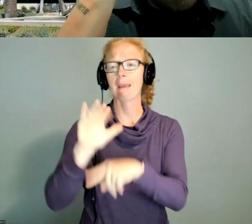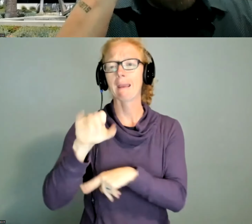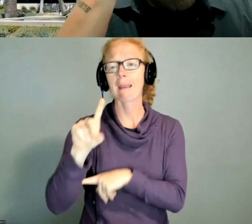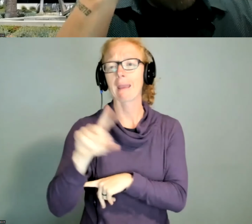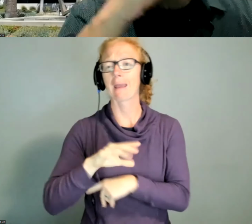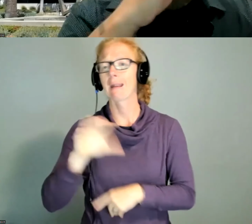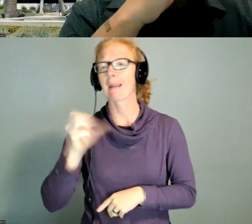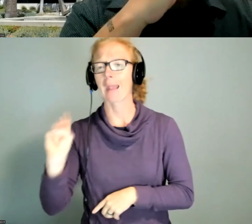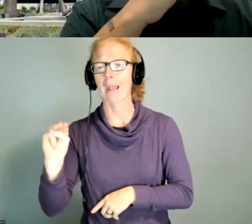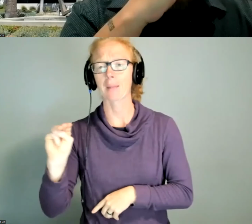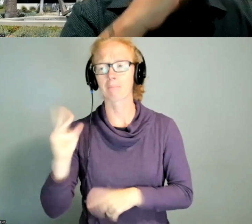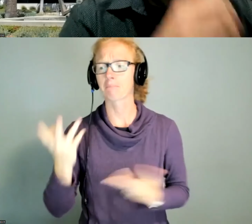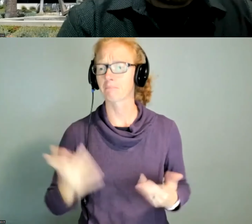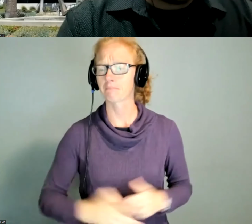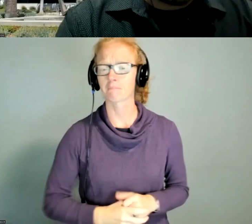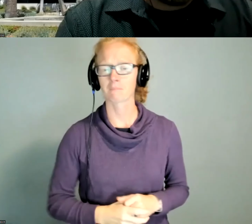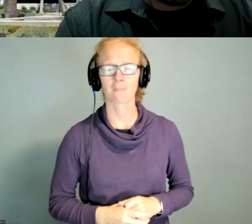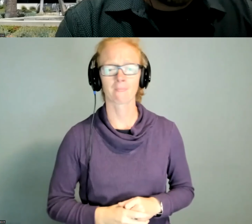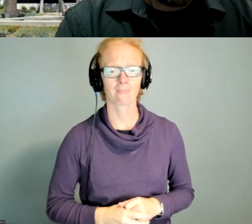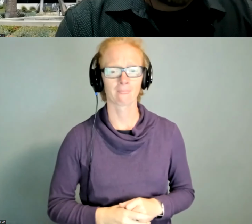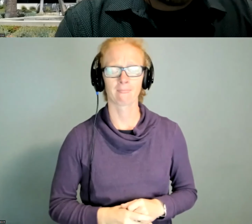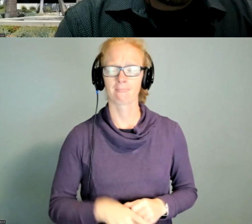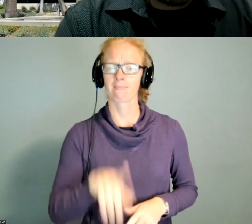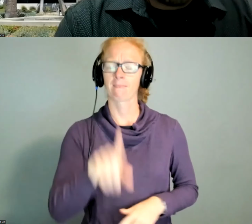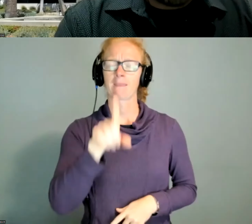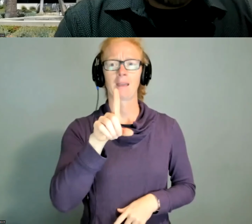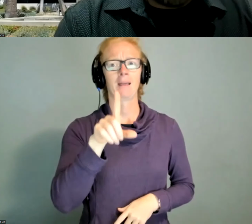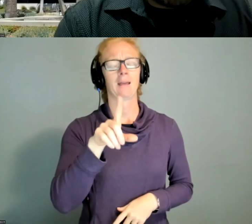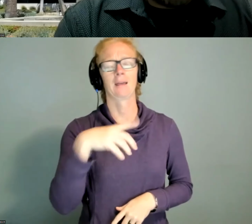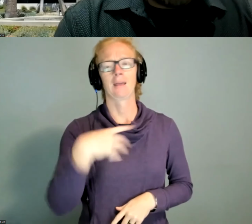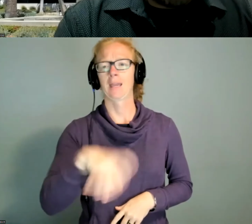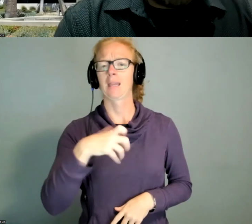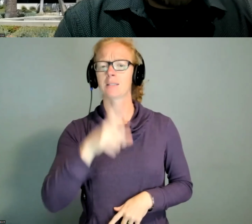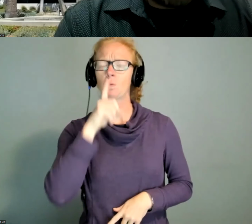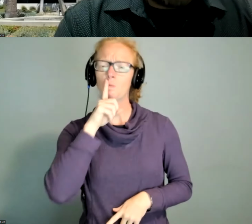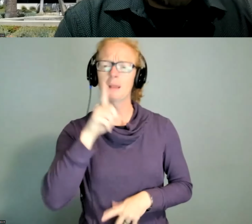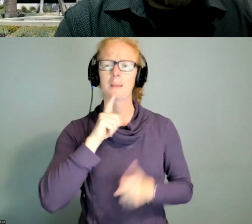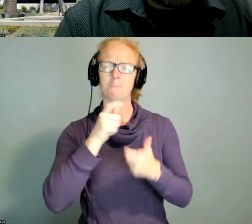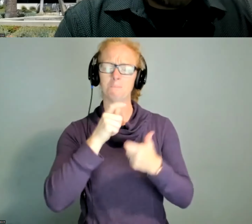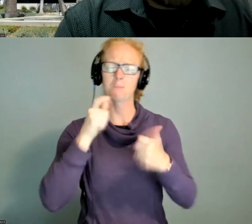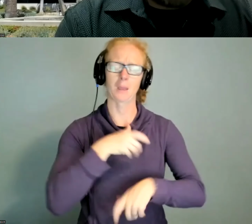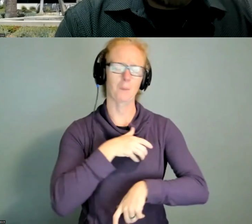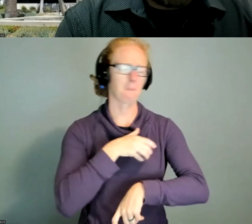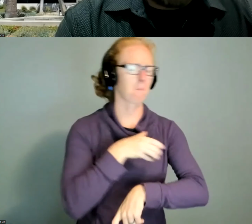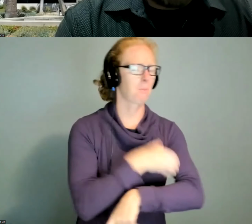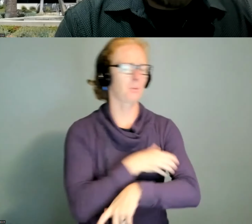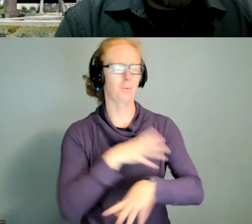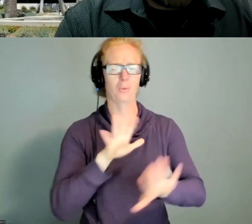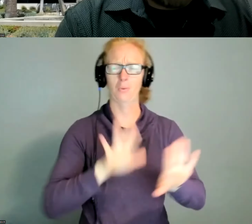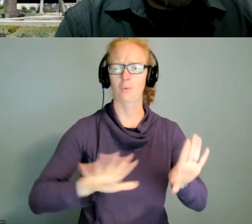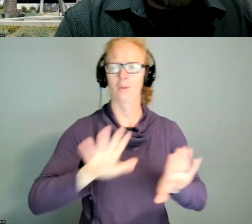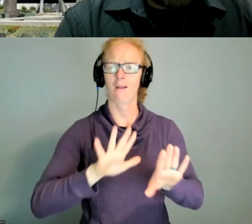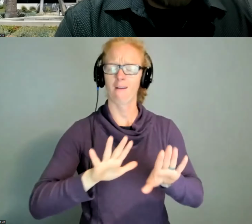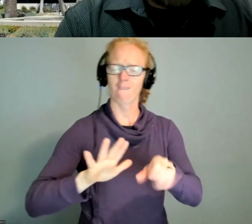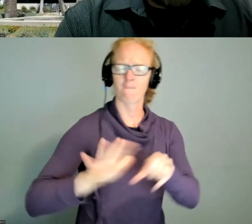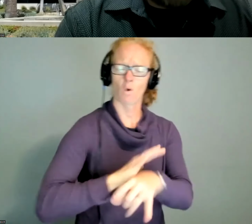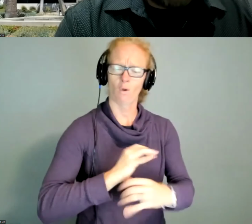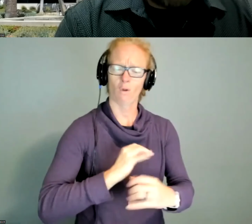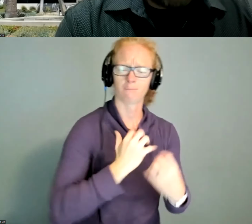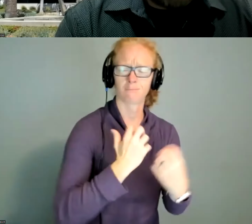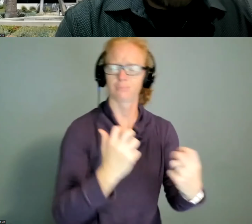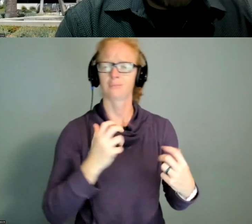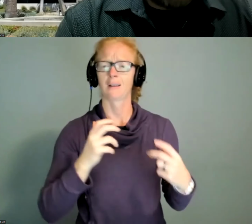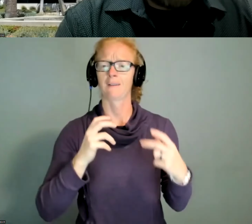I mean, it is a very powerful facility, which we have prototypes of. I did in